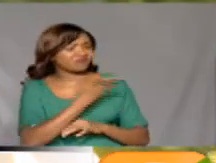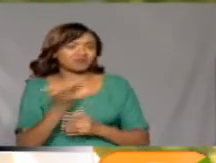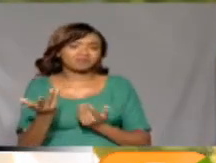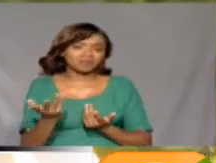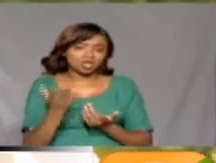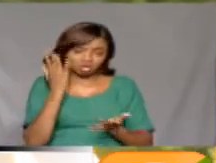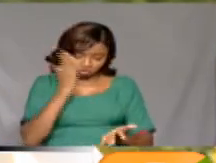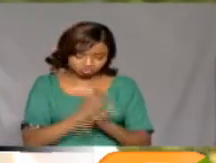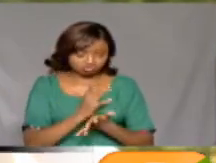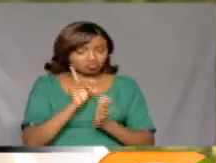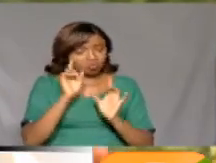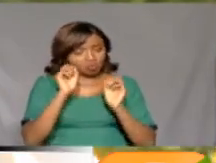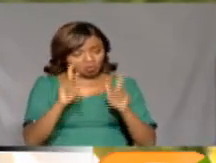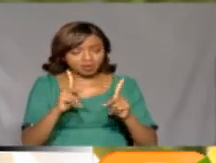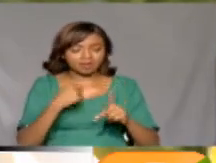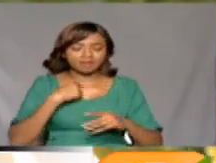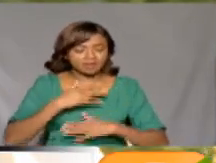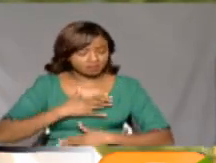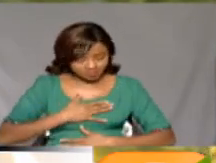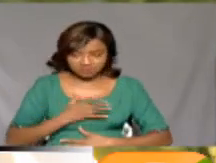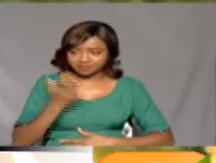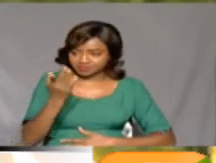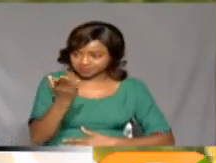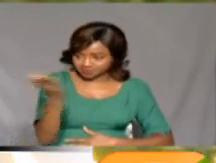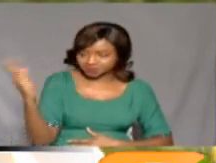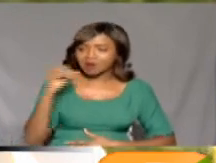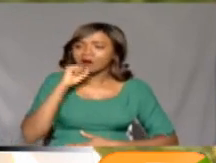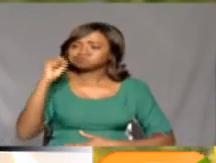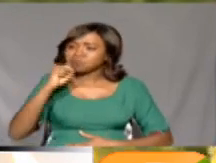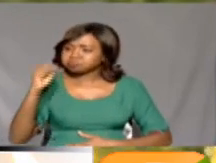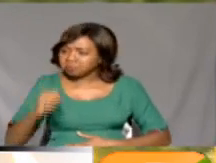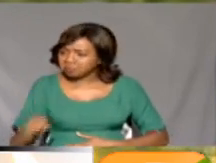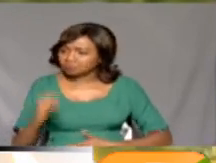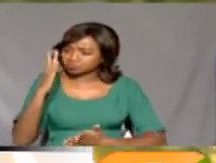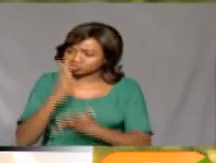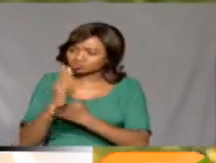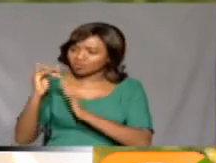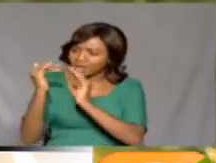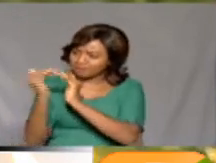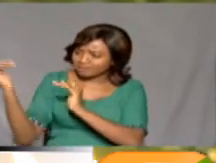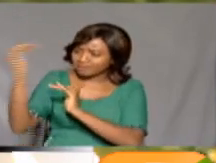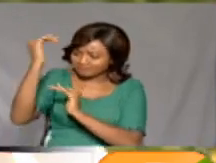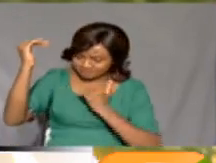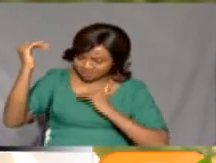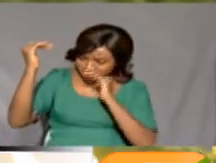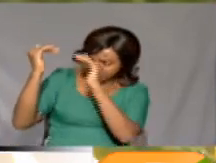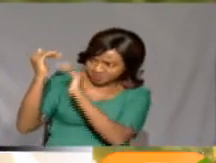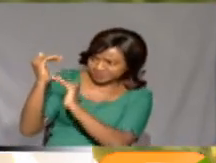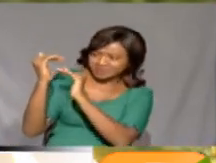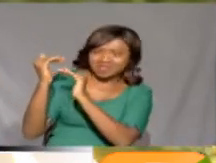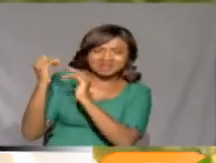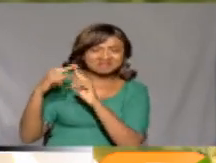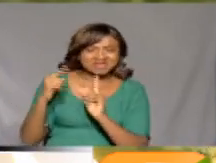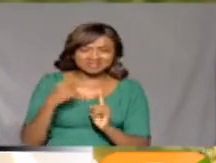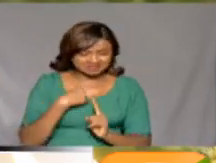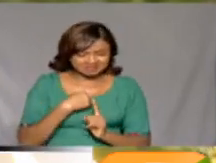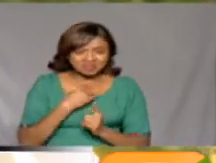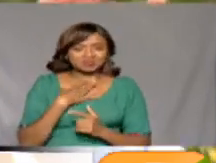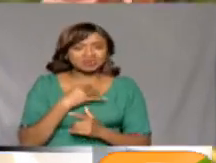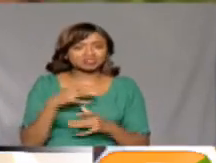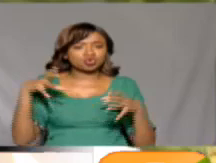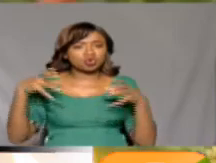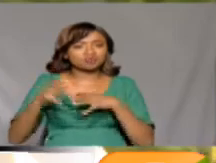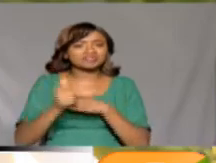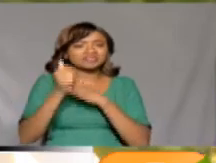I respect Kosgei, while I respect people, they are my elders, they are senior to me. I didn't want to be a community leader.